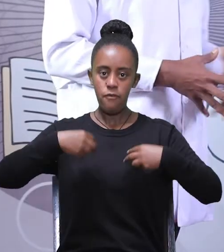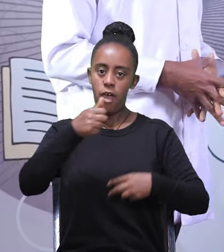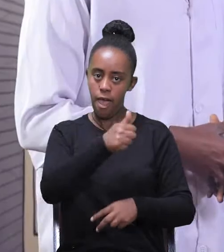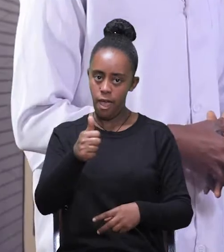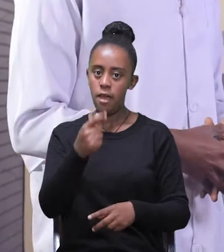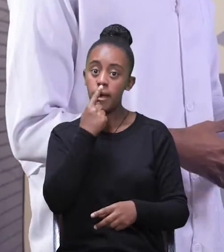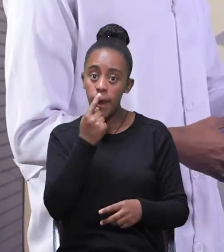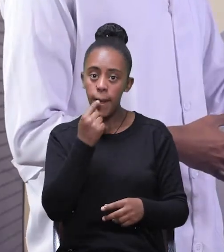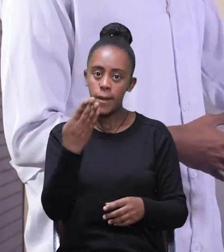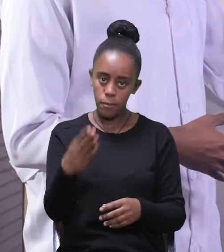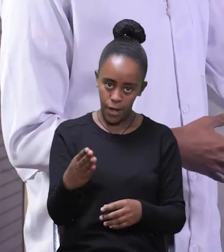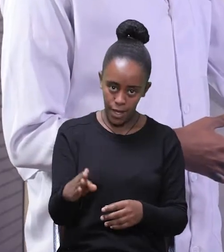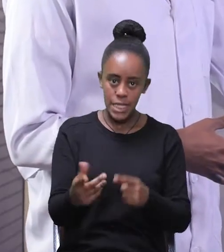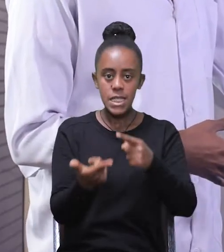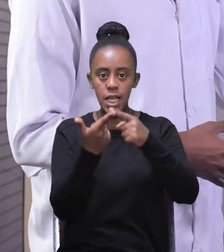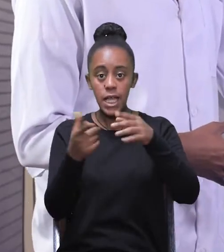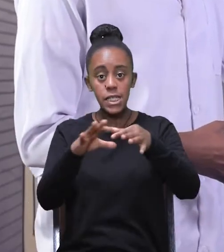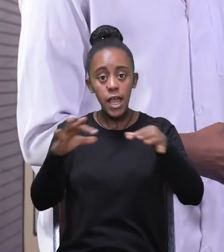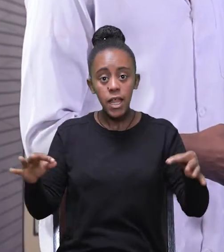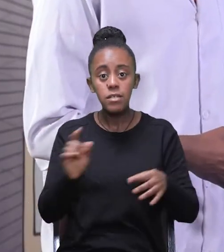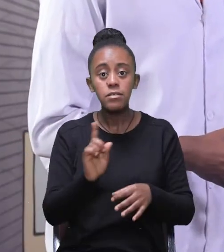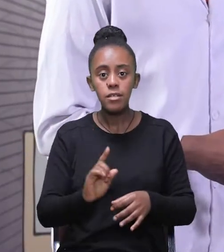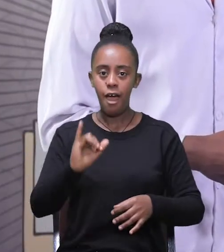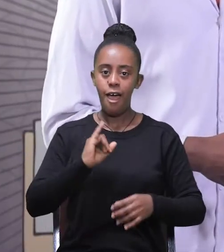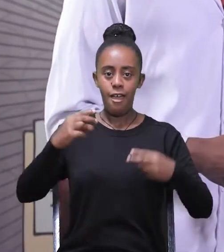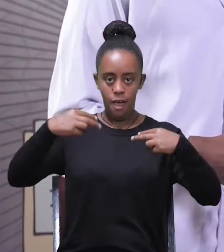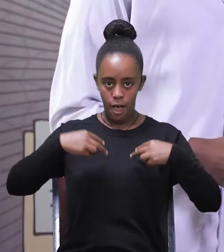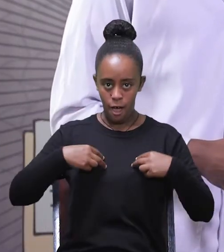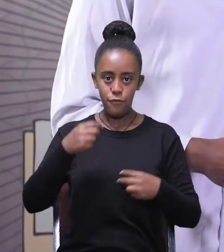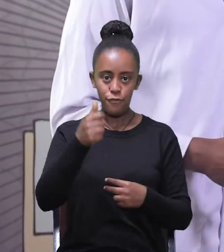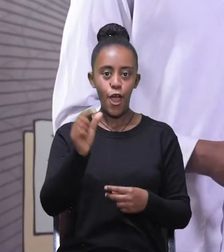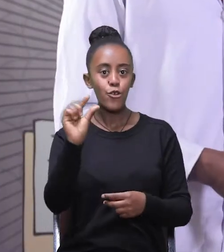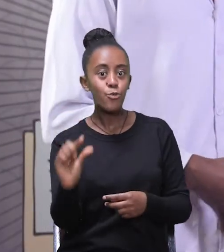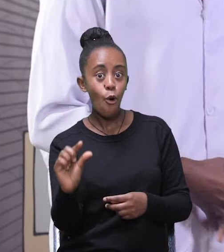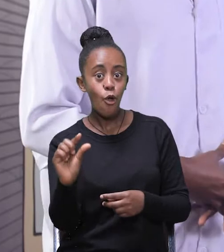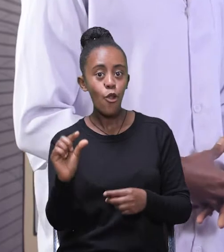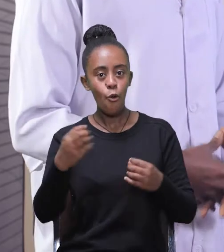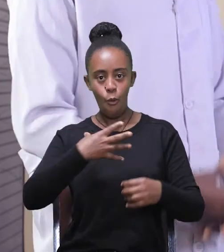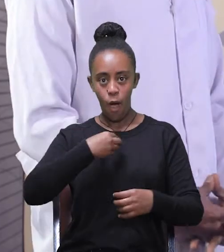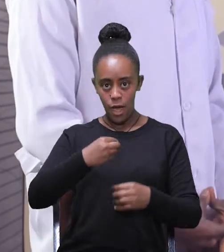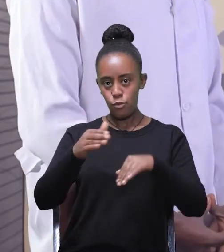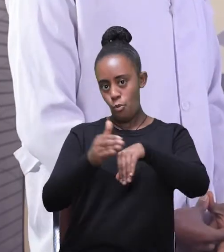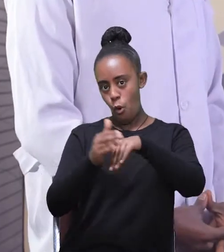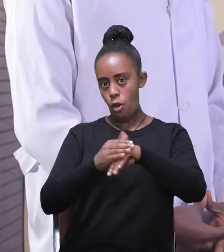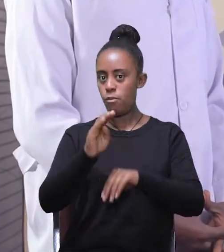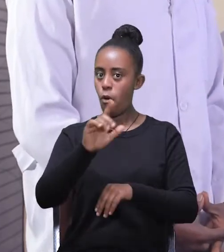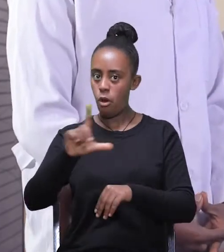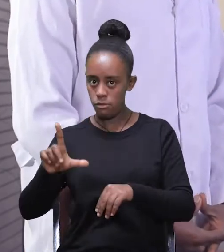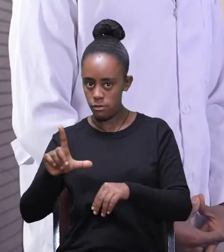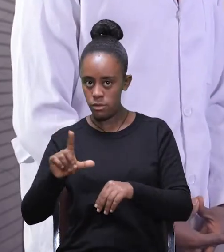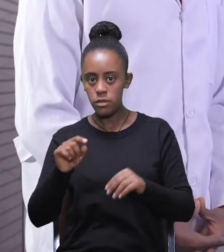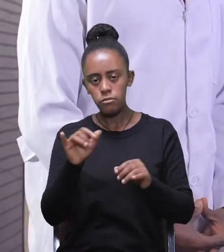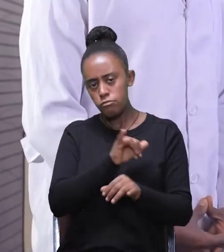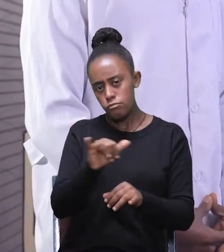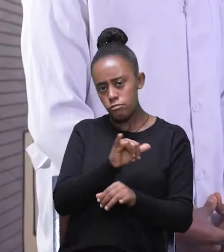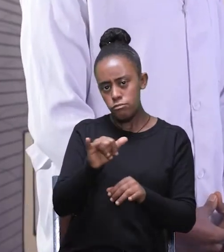pen. The second sentence, it says, I have a small white ball. In terms of this example,